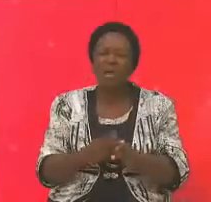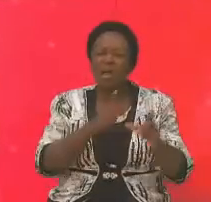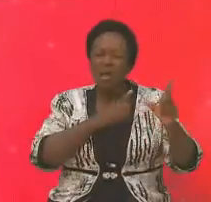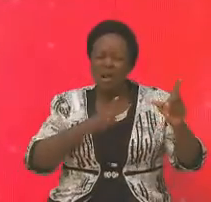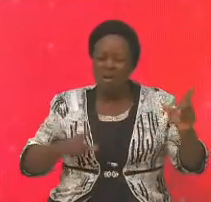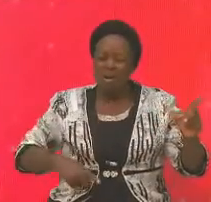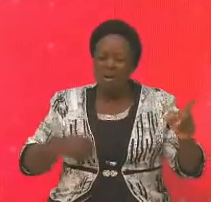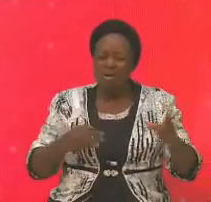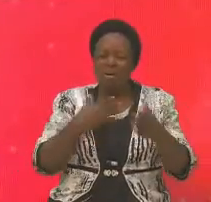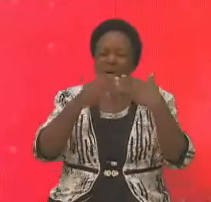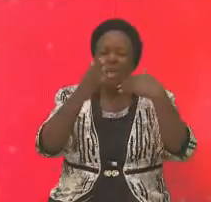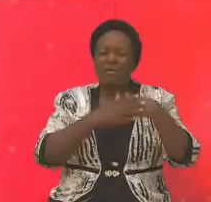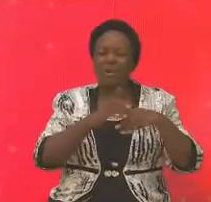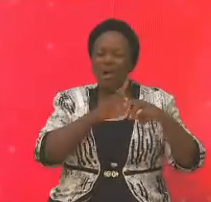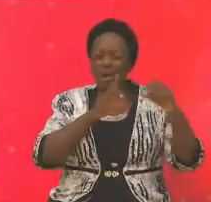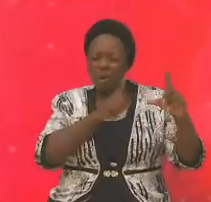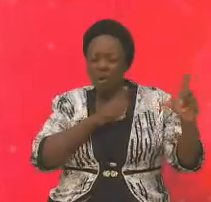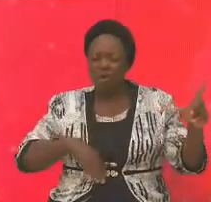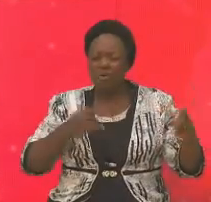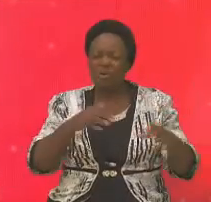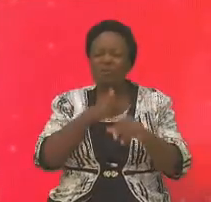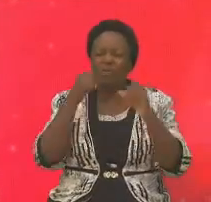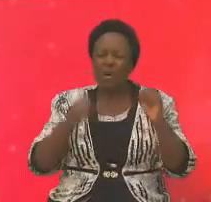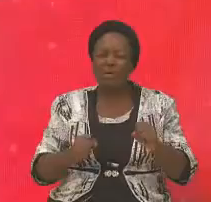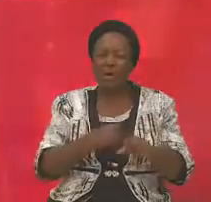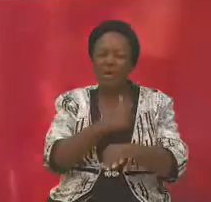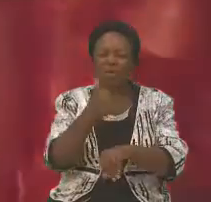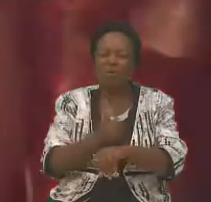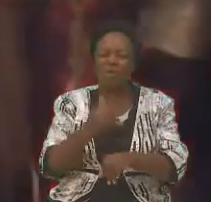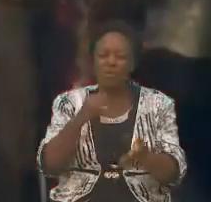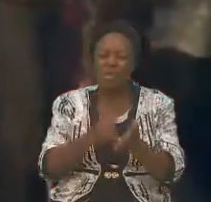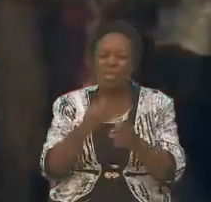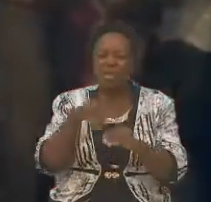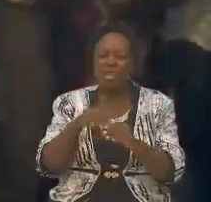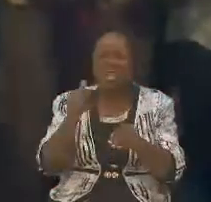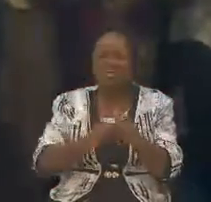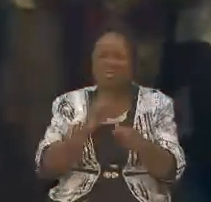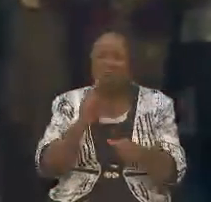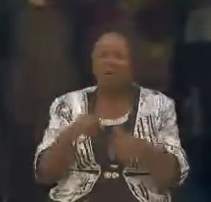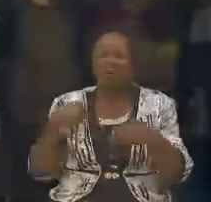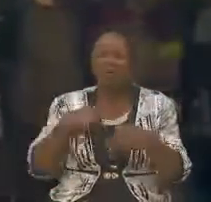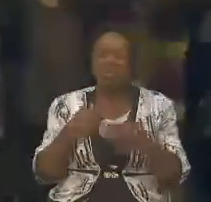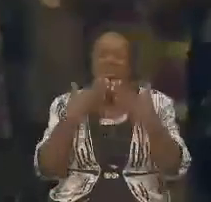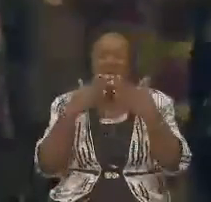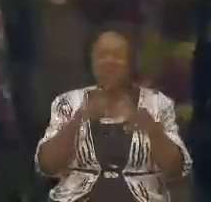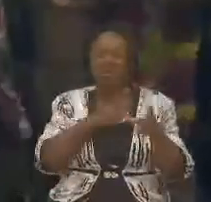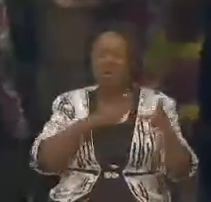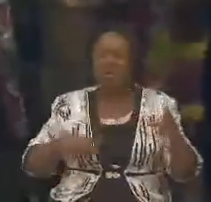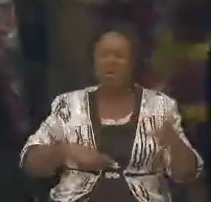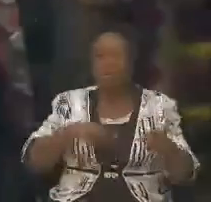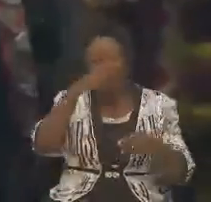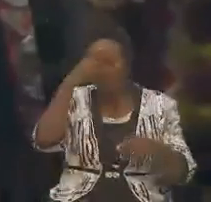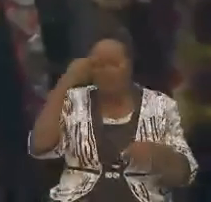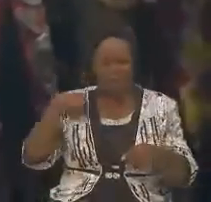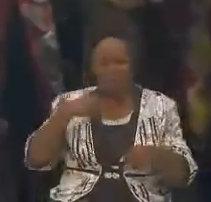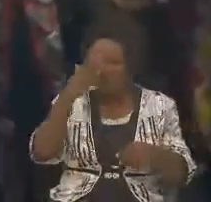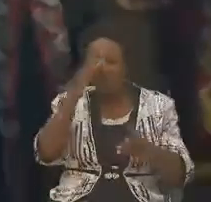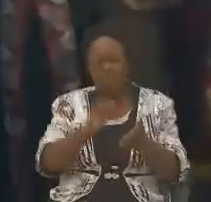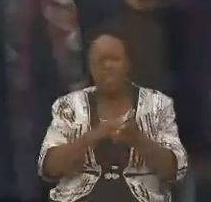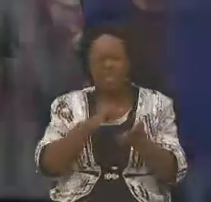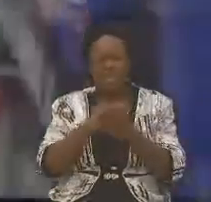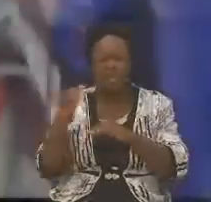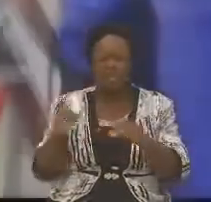of power, confirm it in everyone. We thank you, Lord, because we know it is done. In